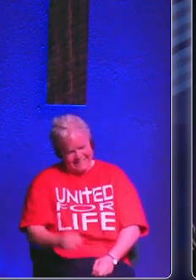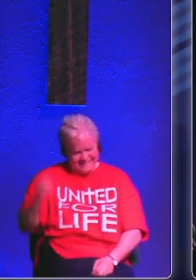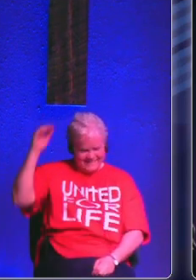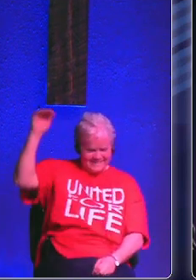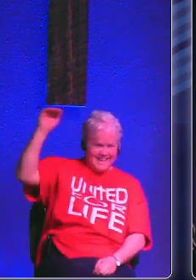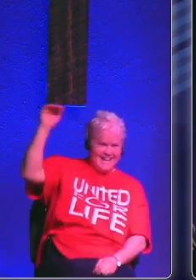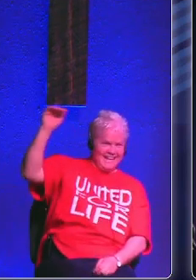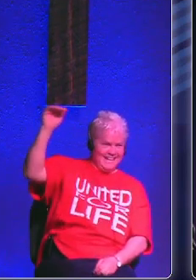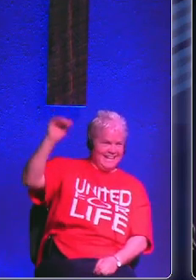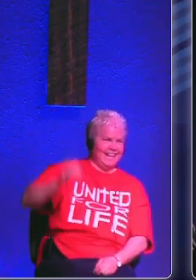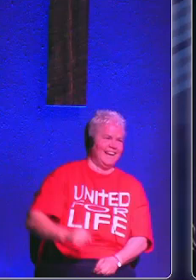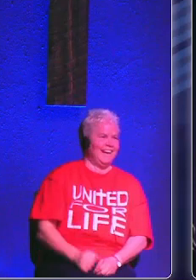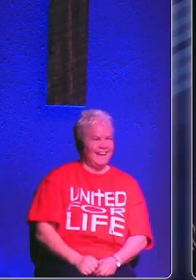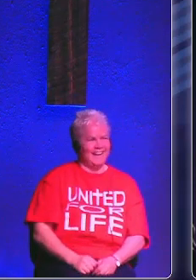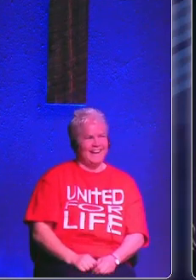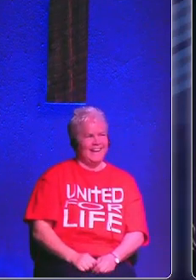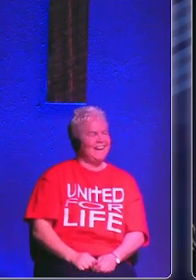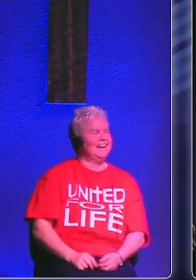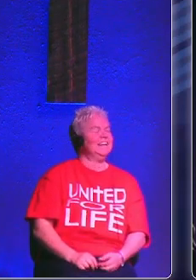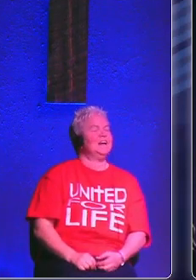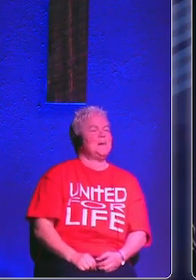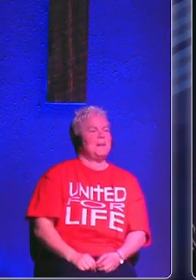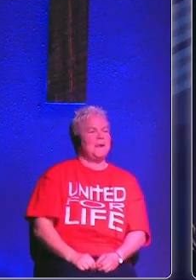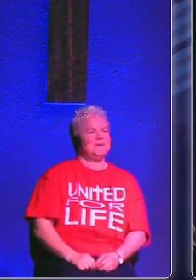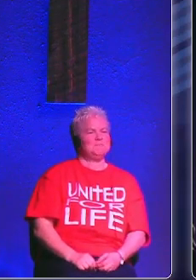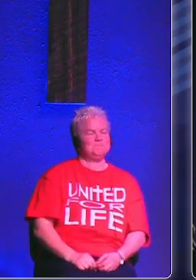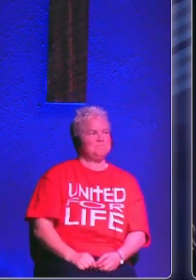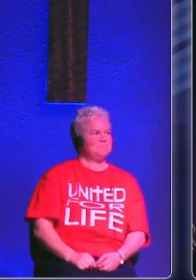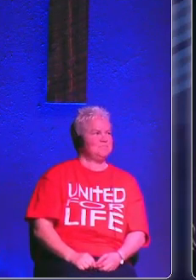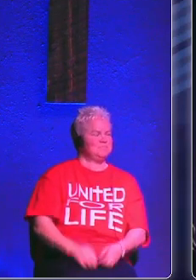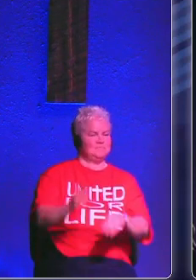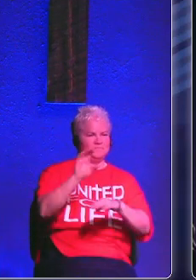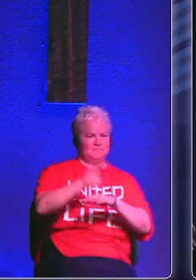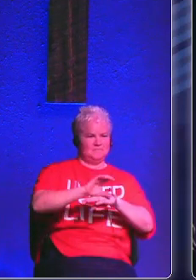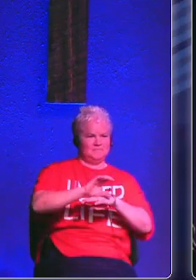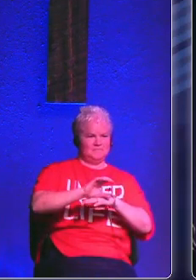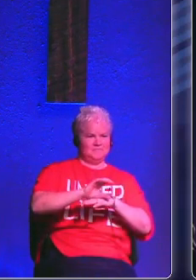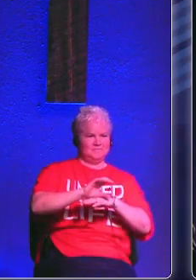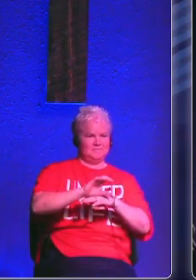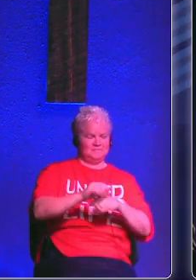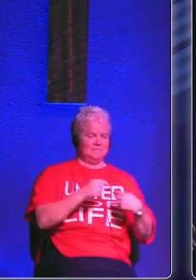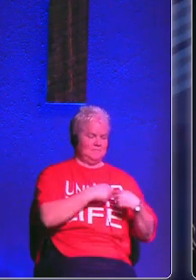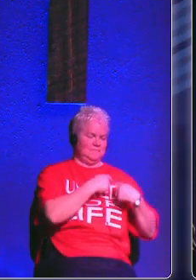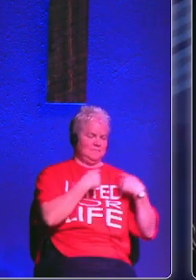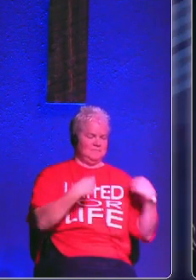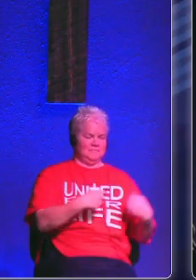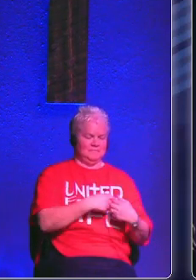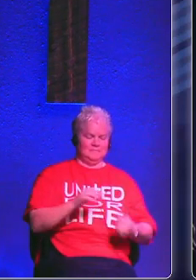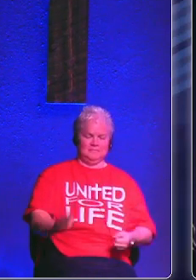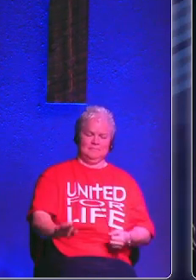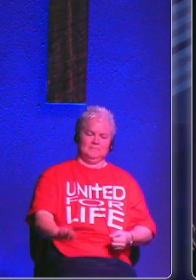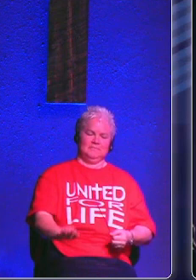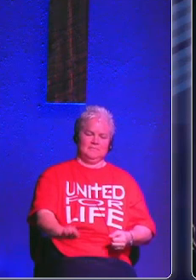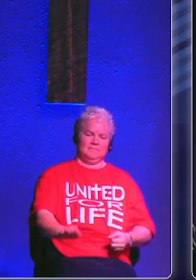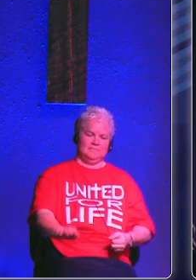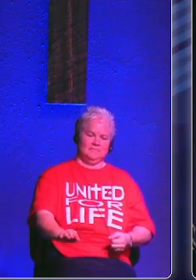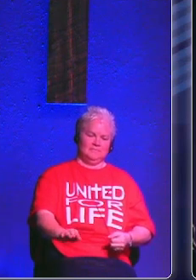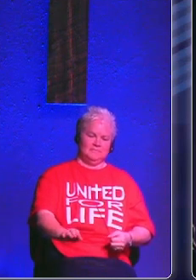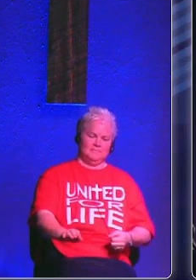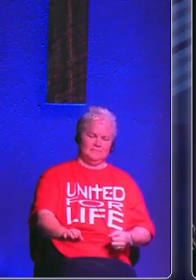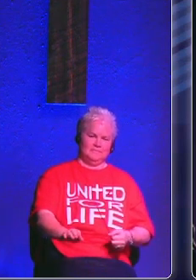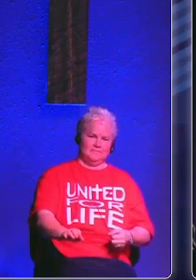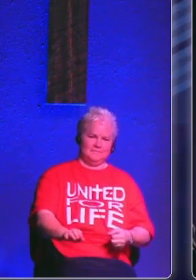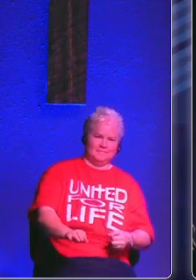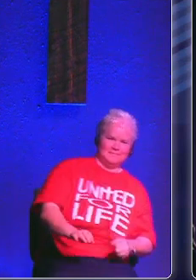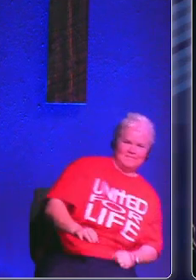here. That's good. We love that. We're a church that's young in heart and maturity